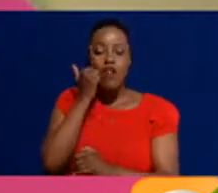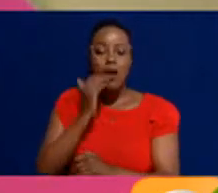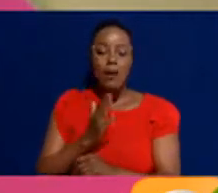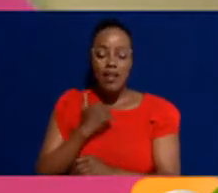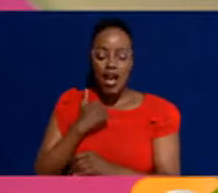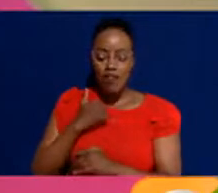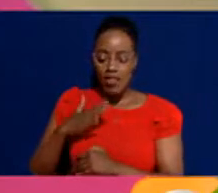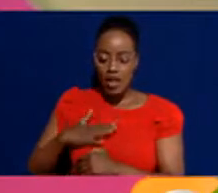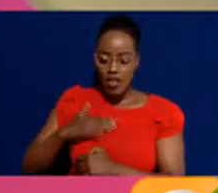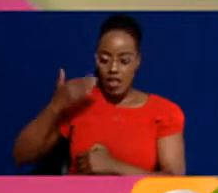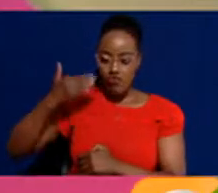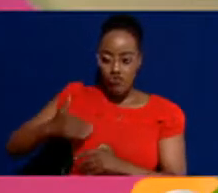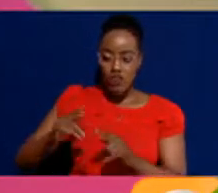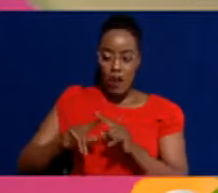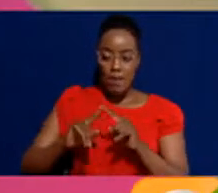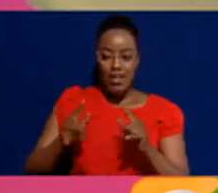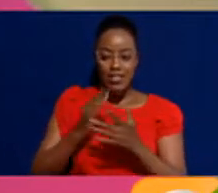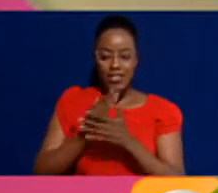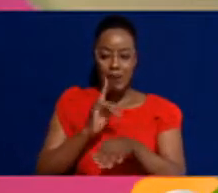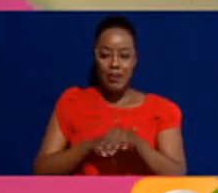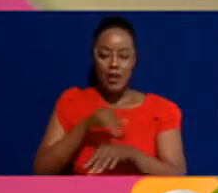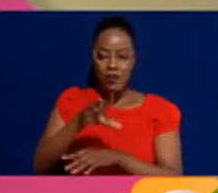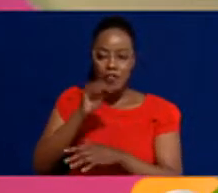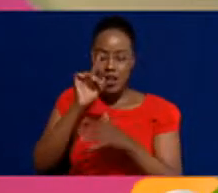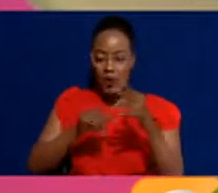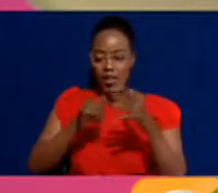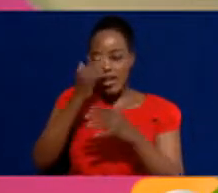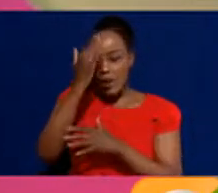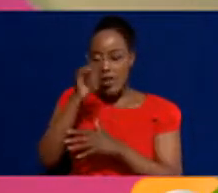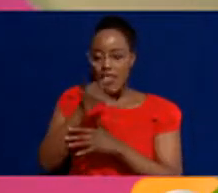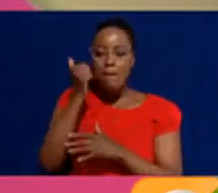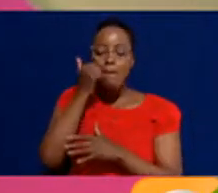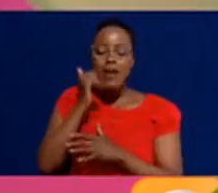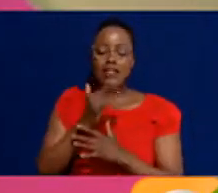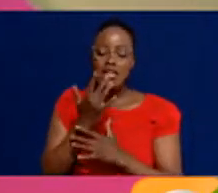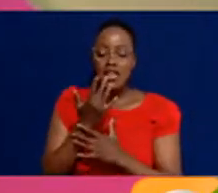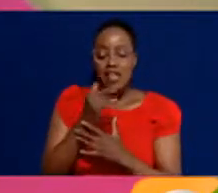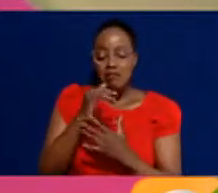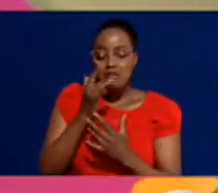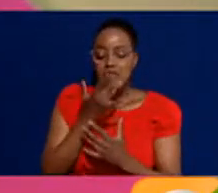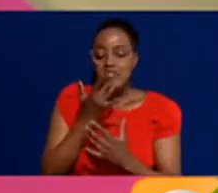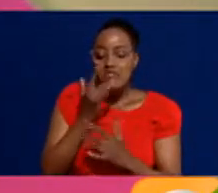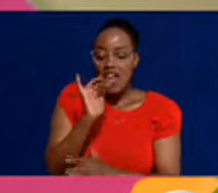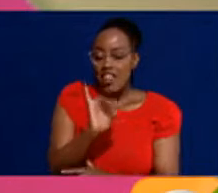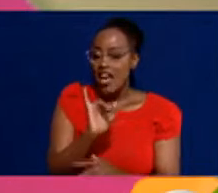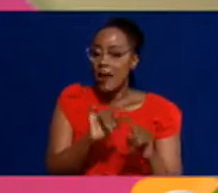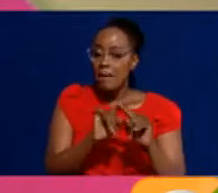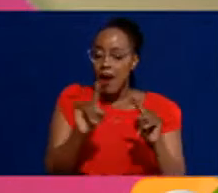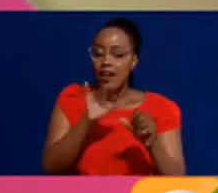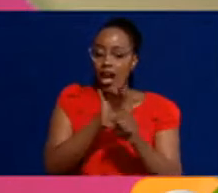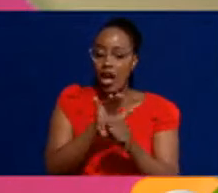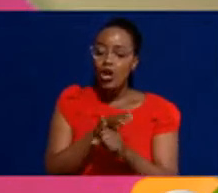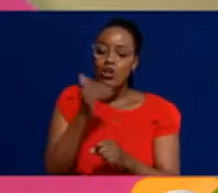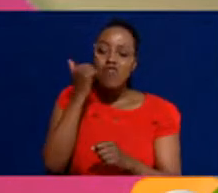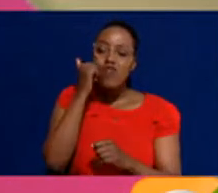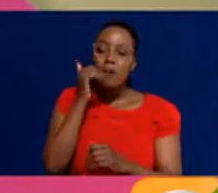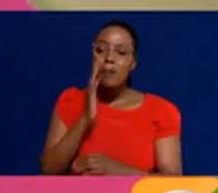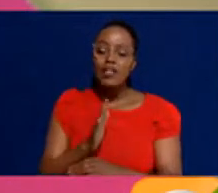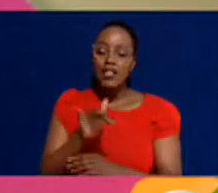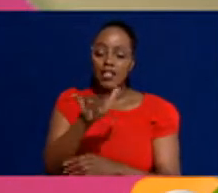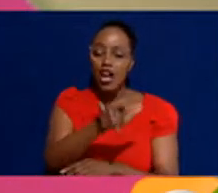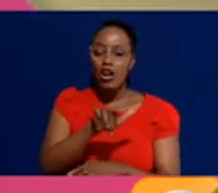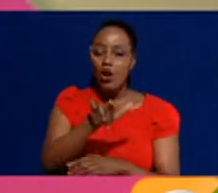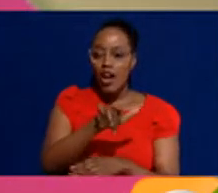get a mastectomy, but sometimes you'll find that that's because of patient preference. The other thing is that most of our patients